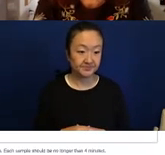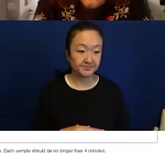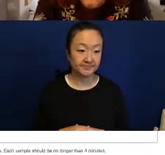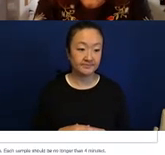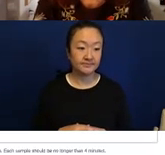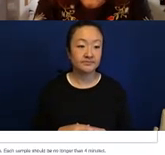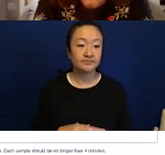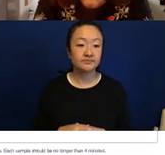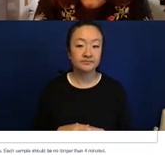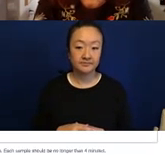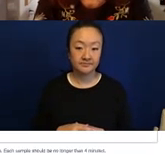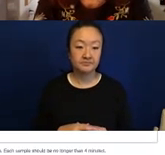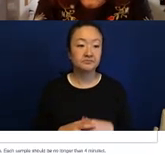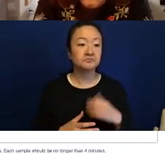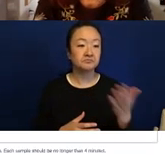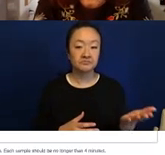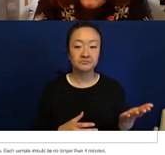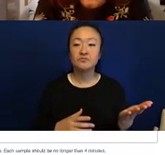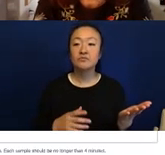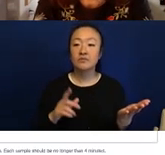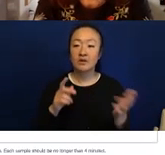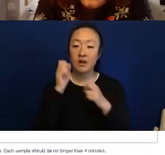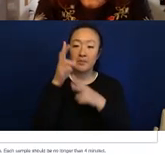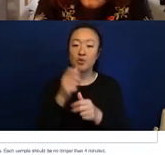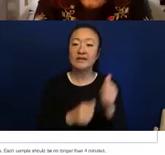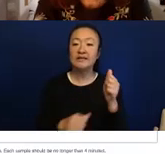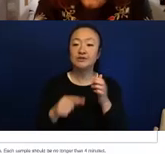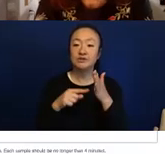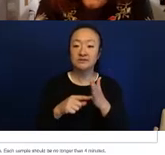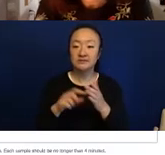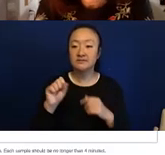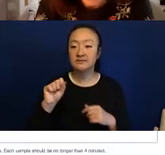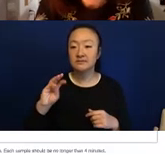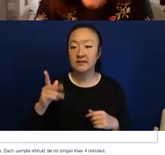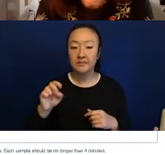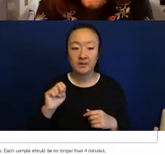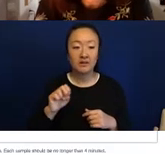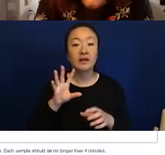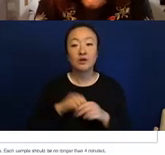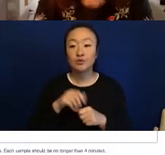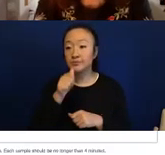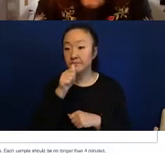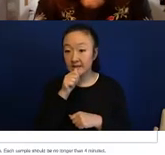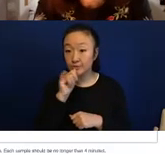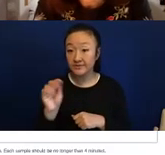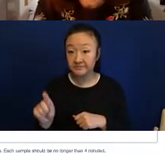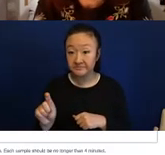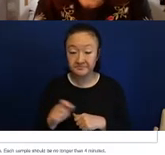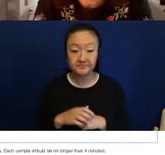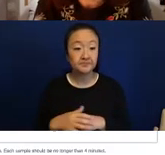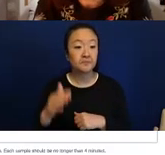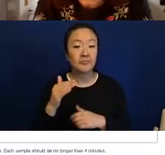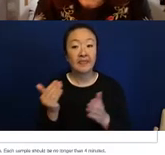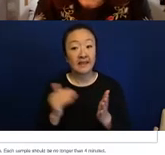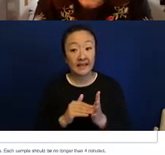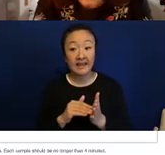Okay, so these are where you upload each of your samples, include the passcode if necessary. Again, if